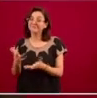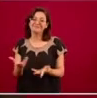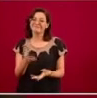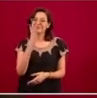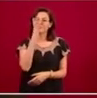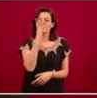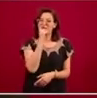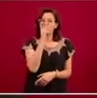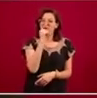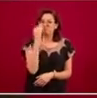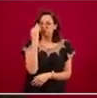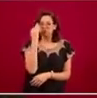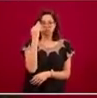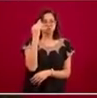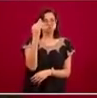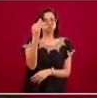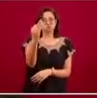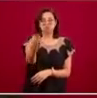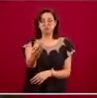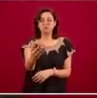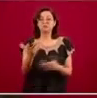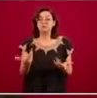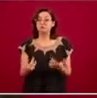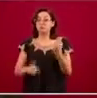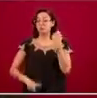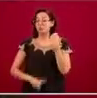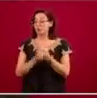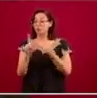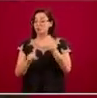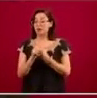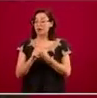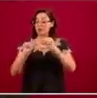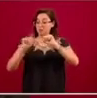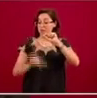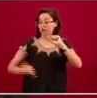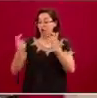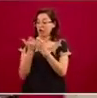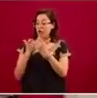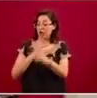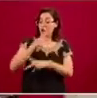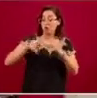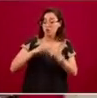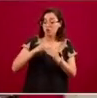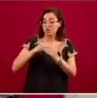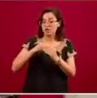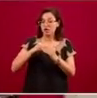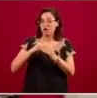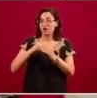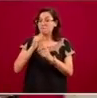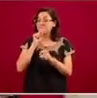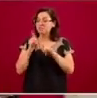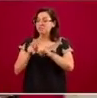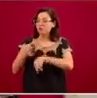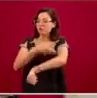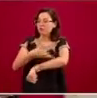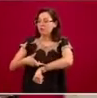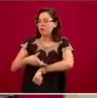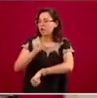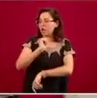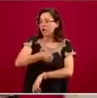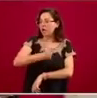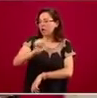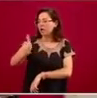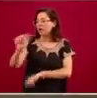that one of the biggest concerns was that the overall country economy would be